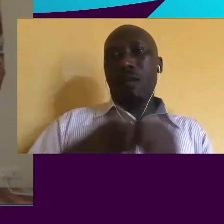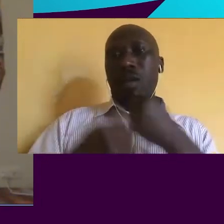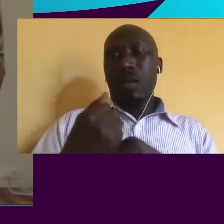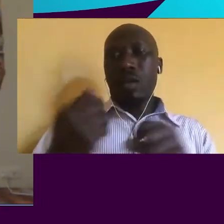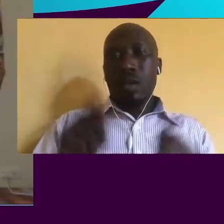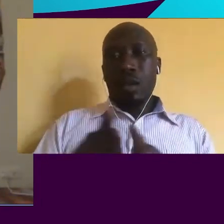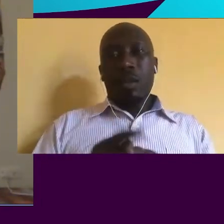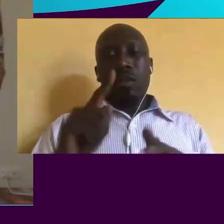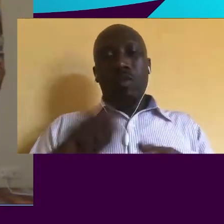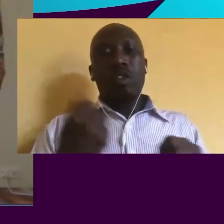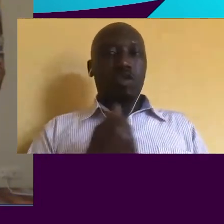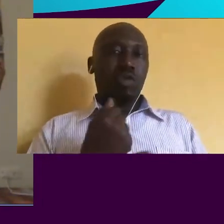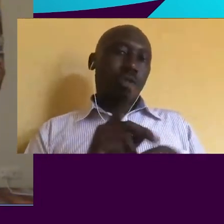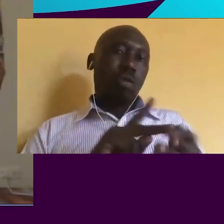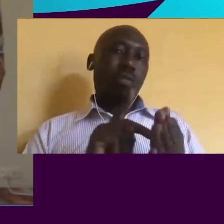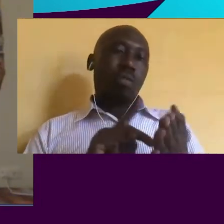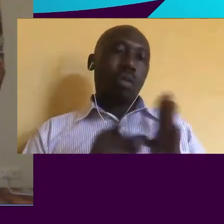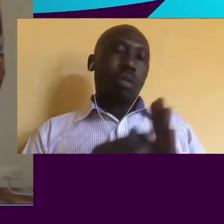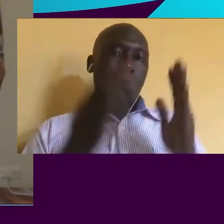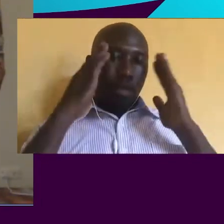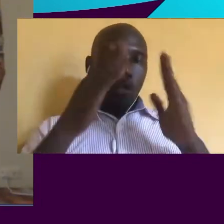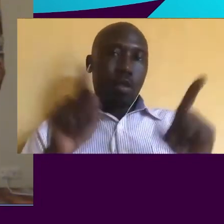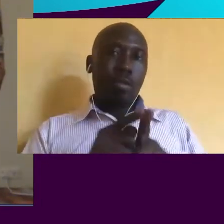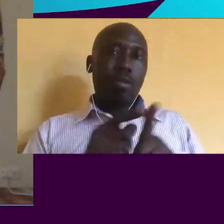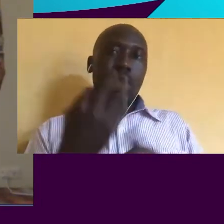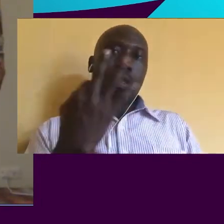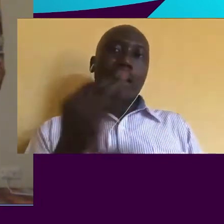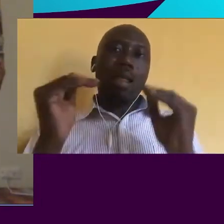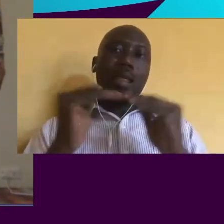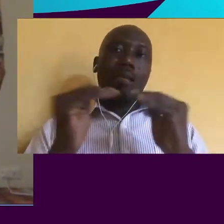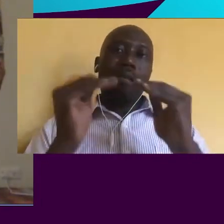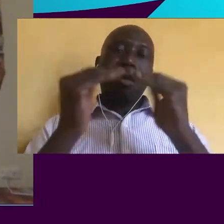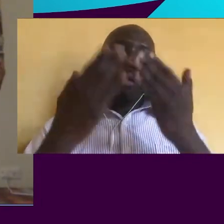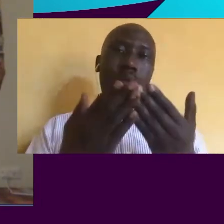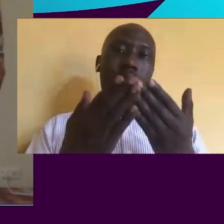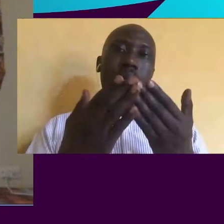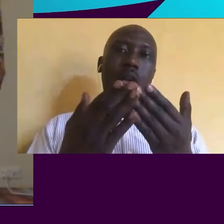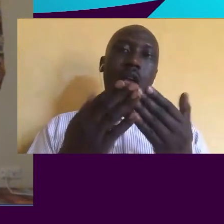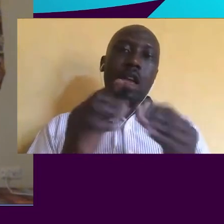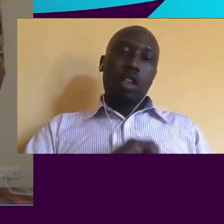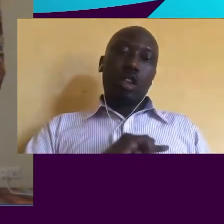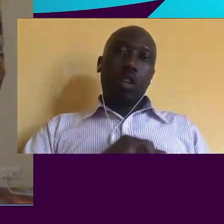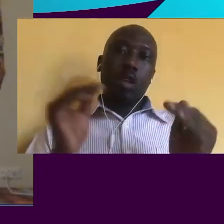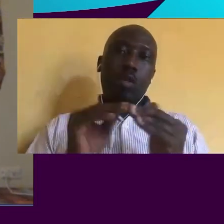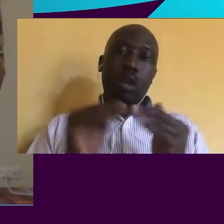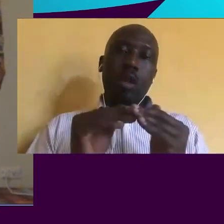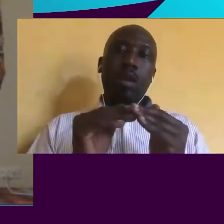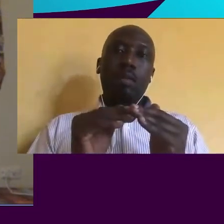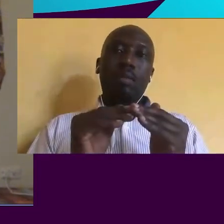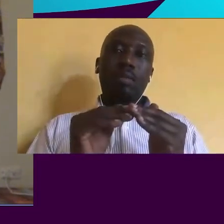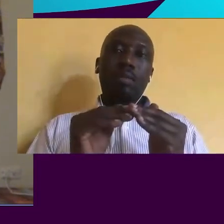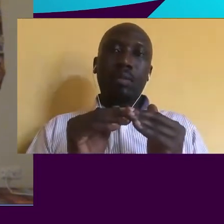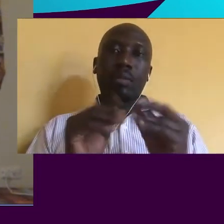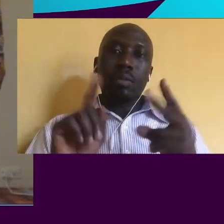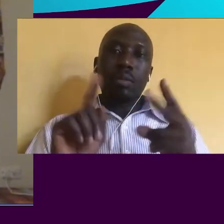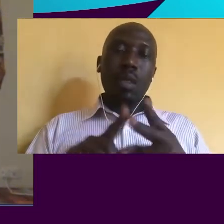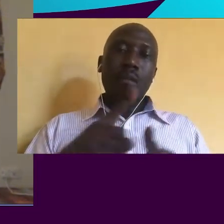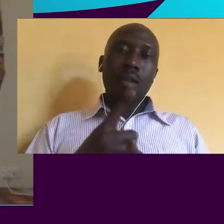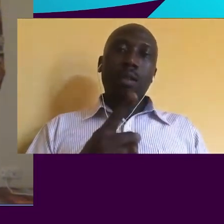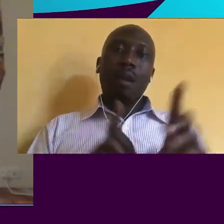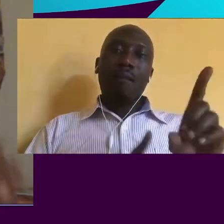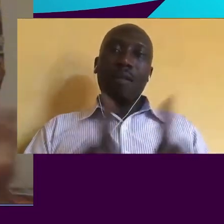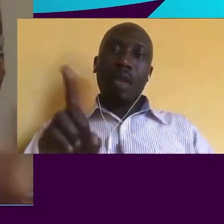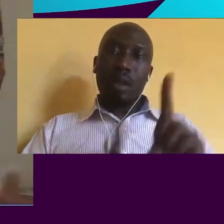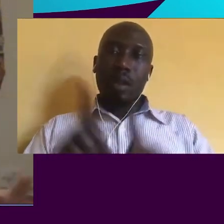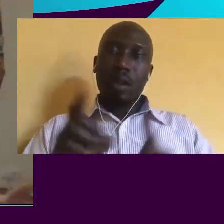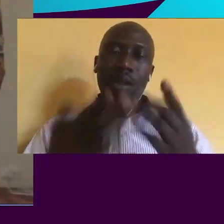we focus on kind of three levels of gender equality. The first level is on the field. And the concept